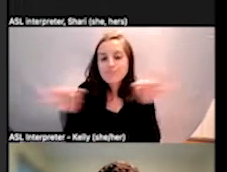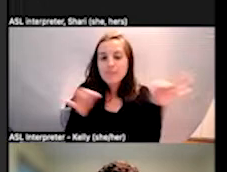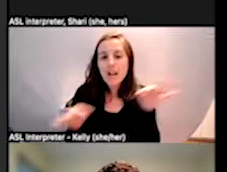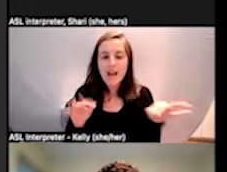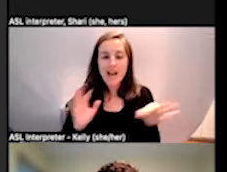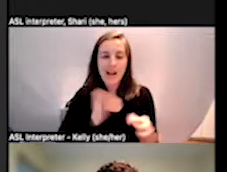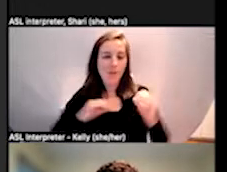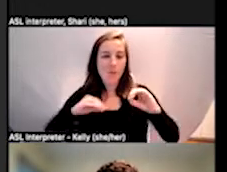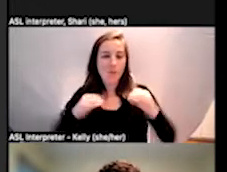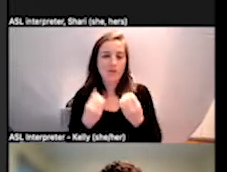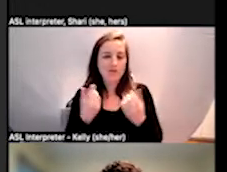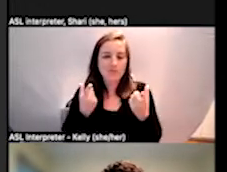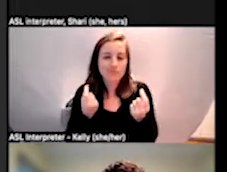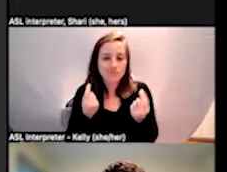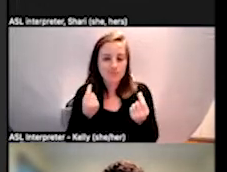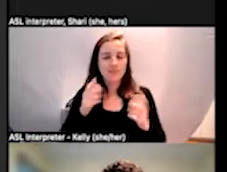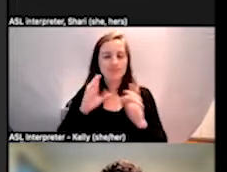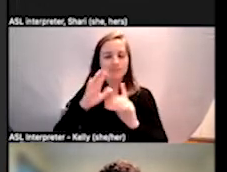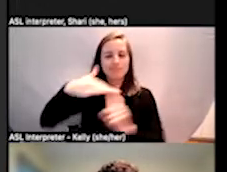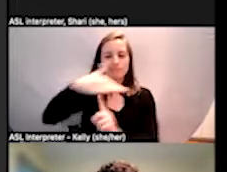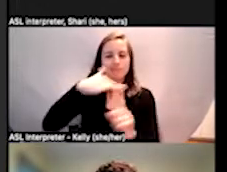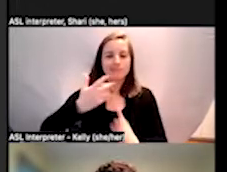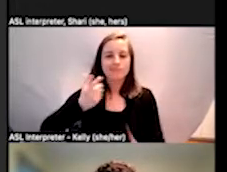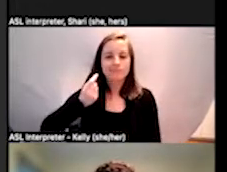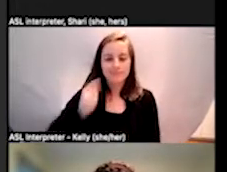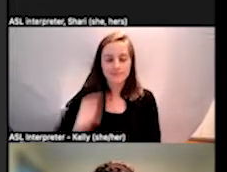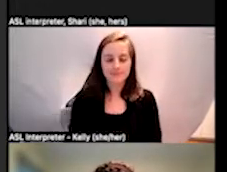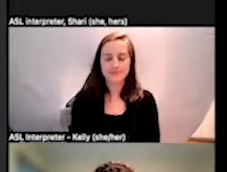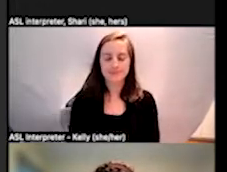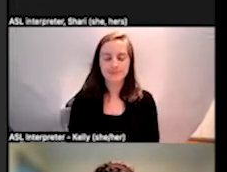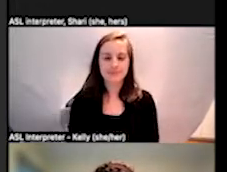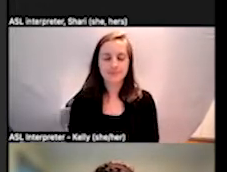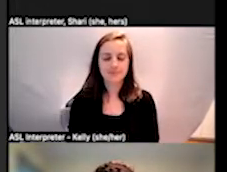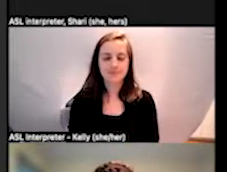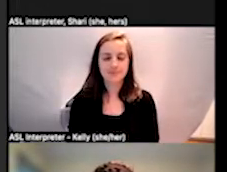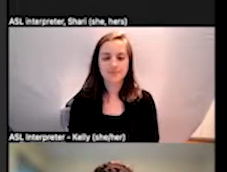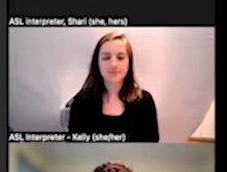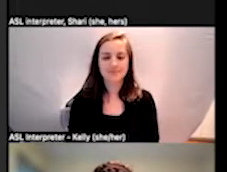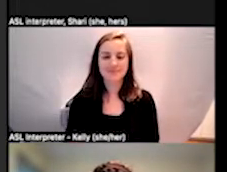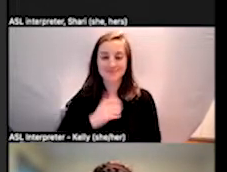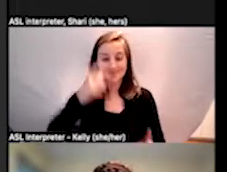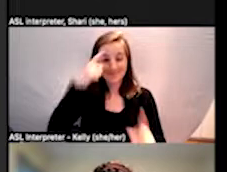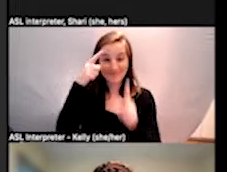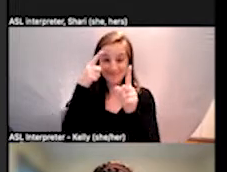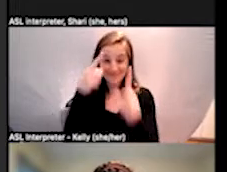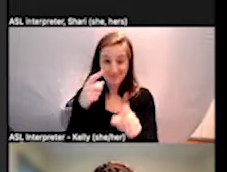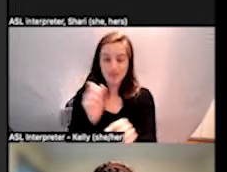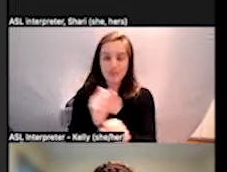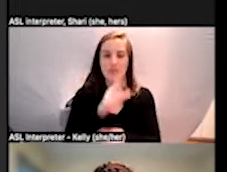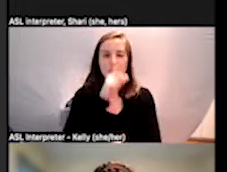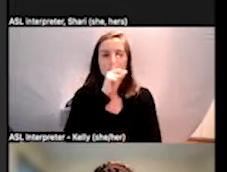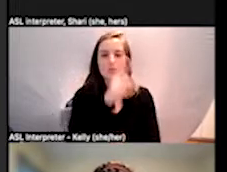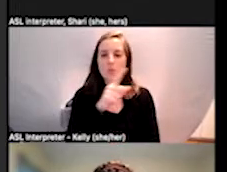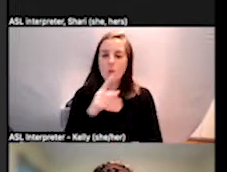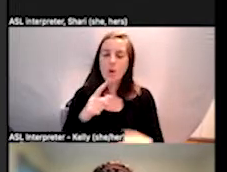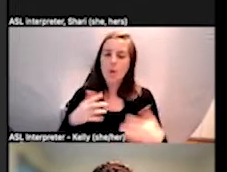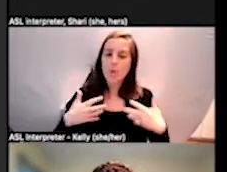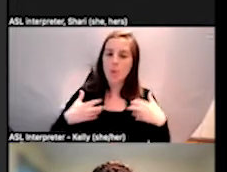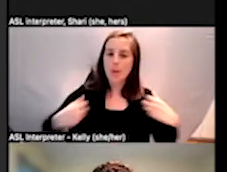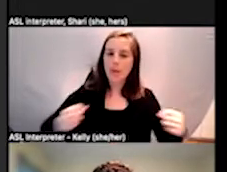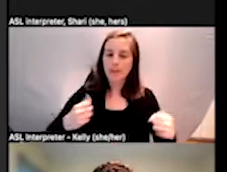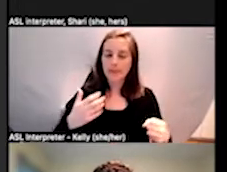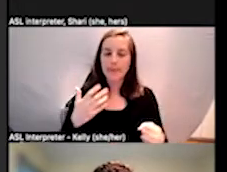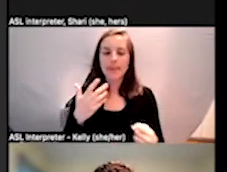and some context. Our mission, we work to ensure the well-being, safety, and lived equity of all trans